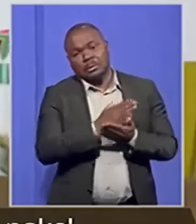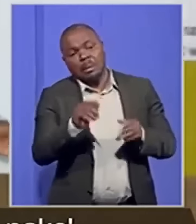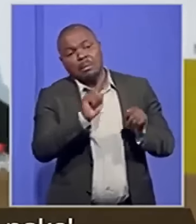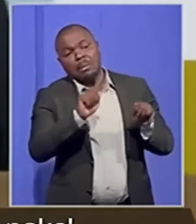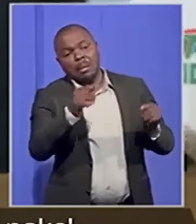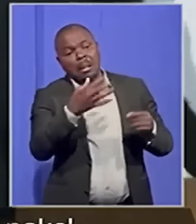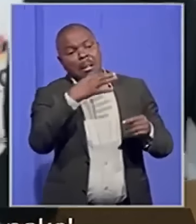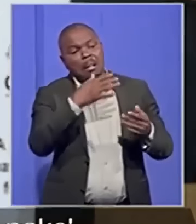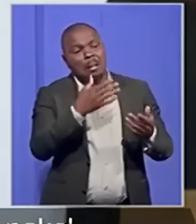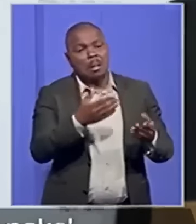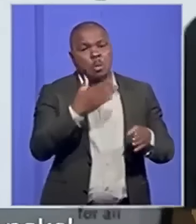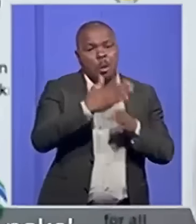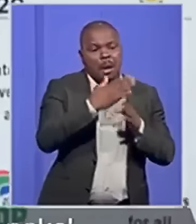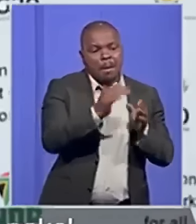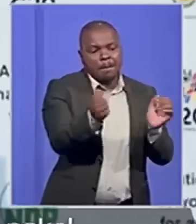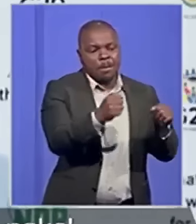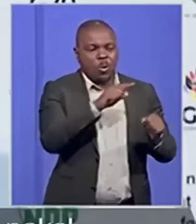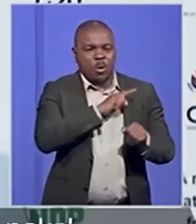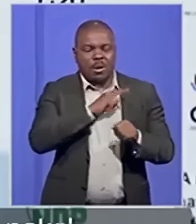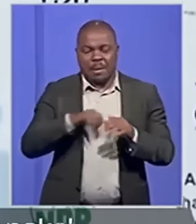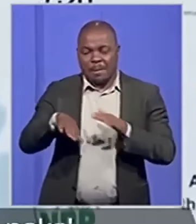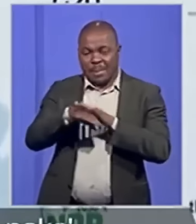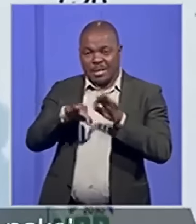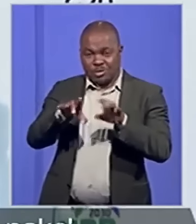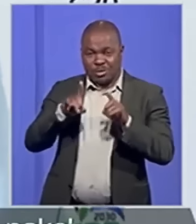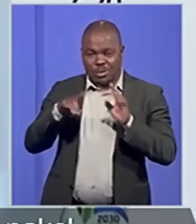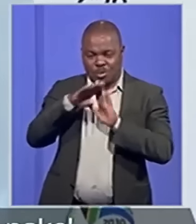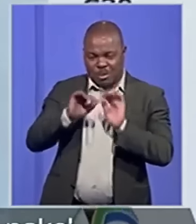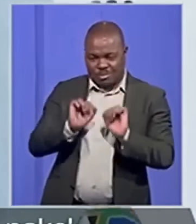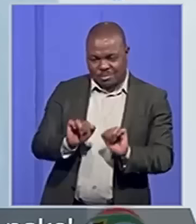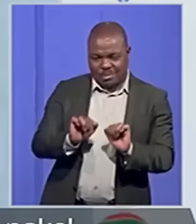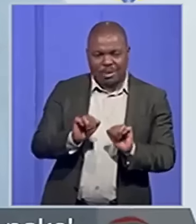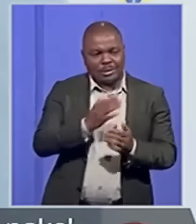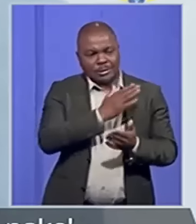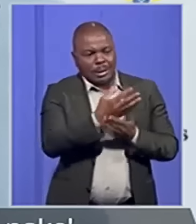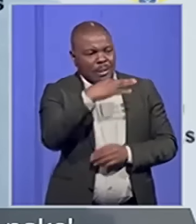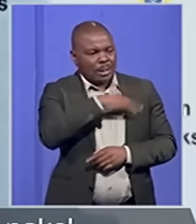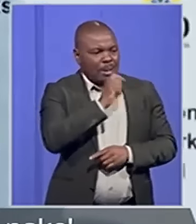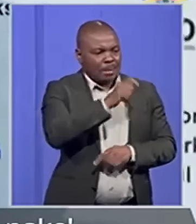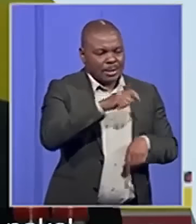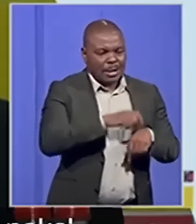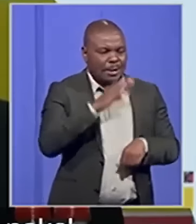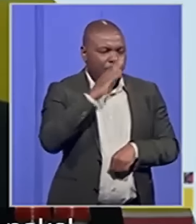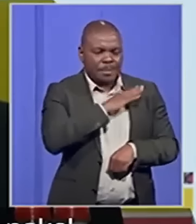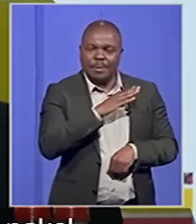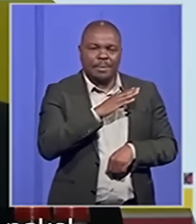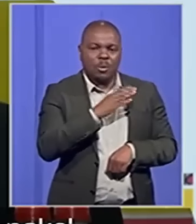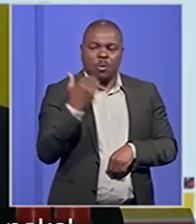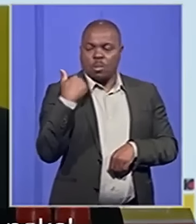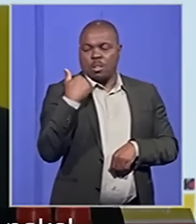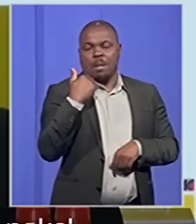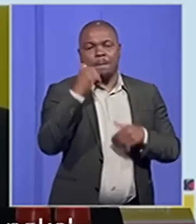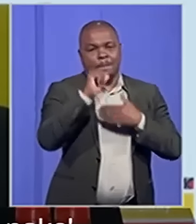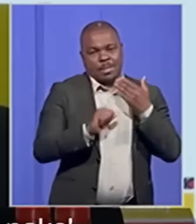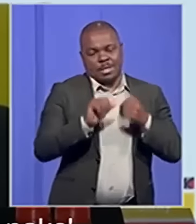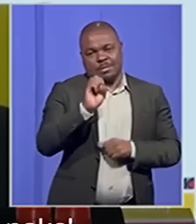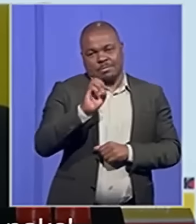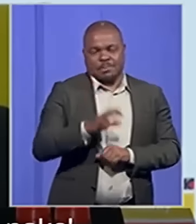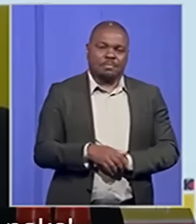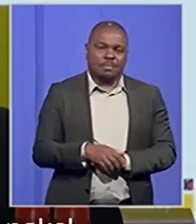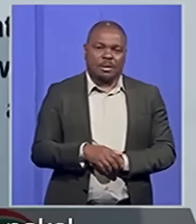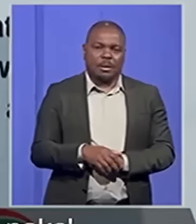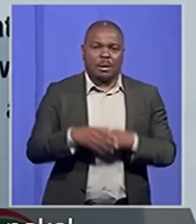bjalo ka karolo ya lesolo la kgoro ya thuto ya motheo ga se ya lefiwa ka nako ka kgwedi ya lewedi. Se se hlohleleditše